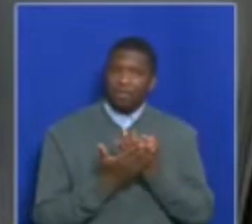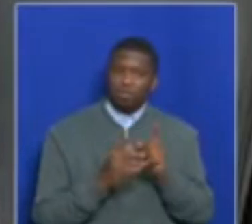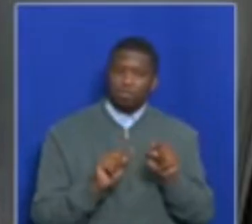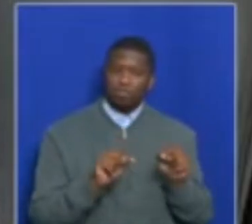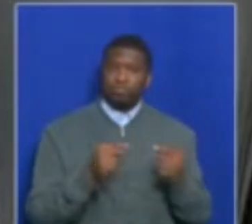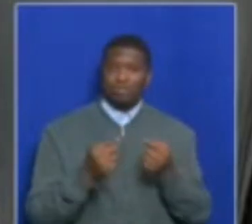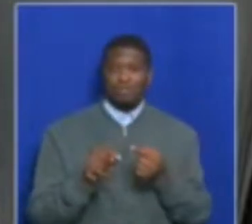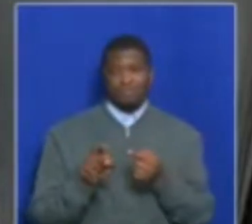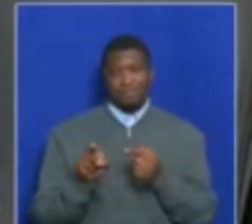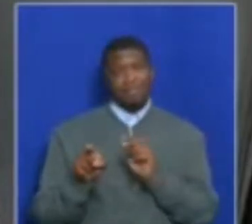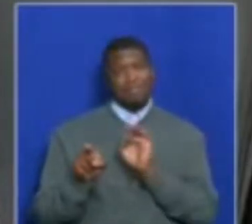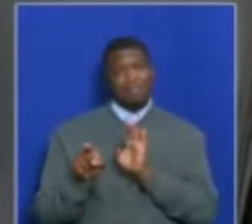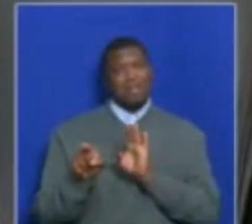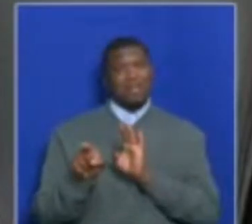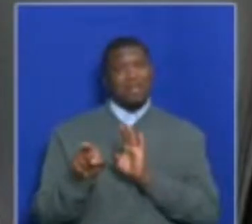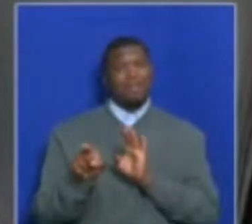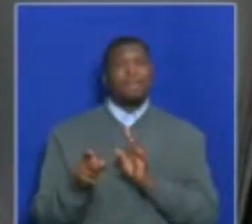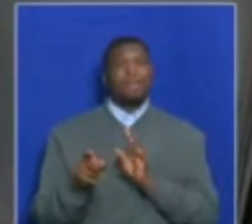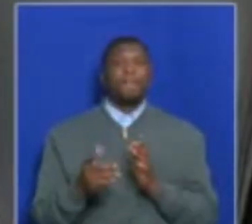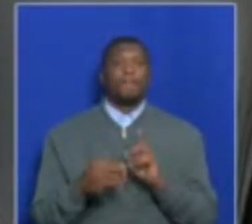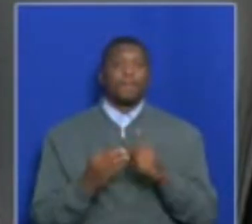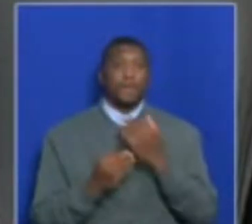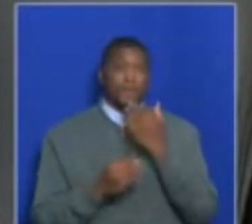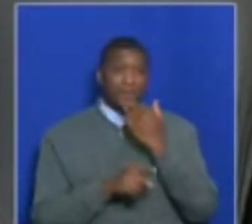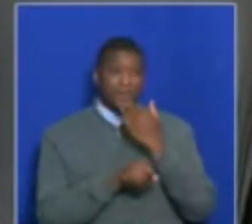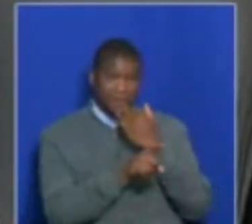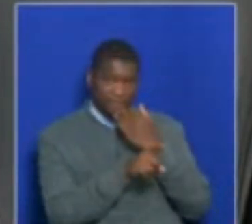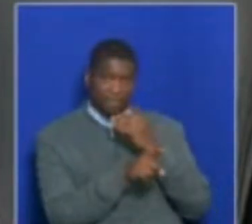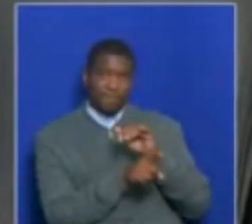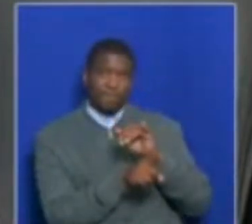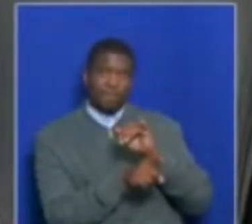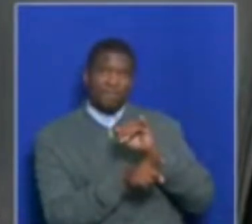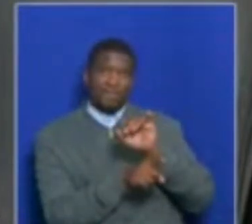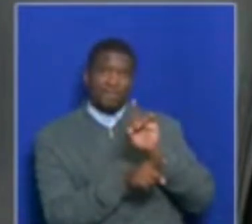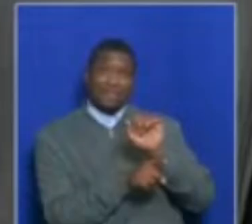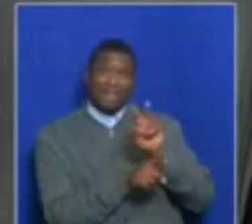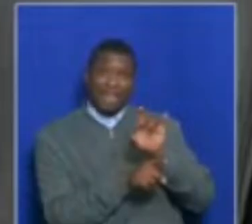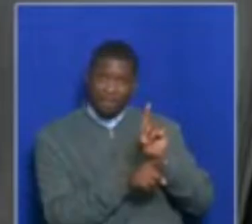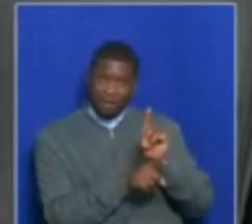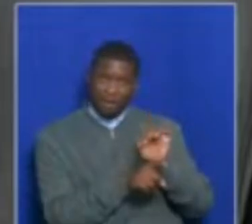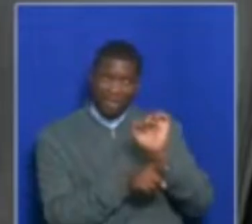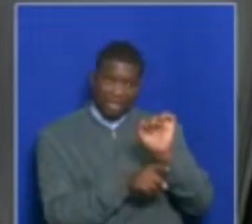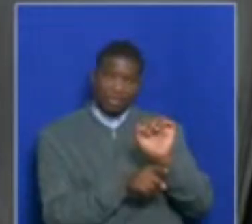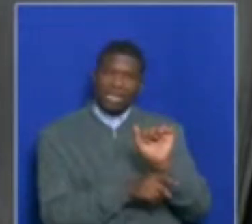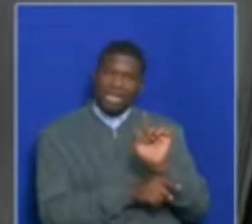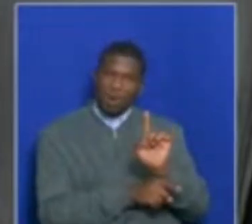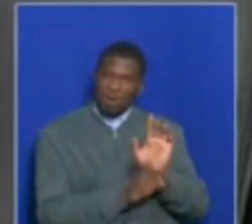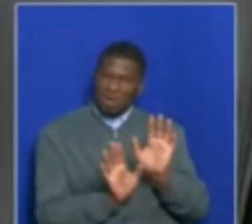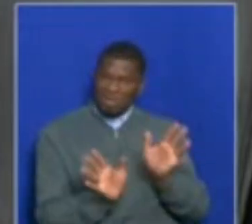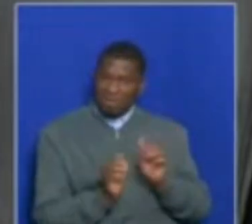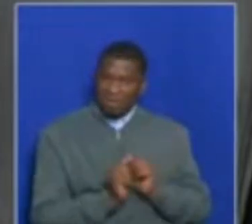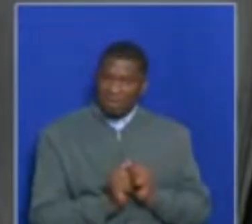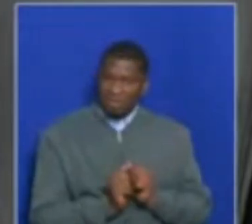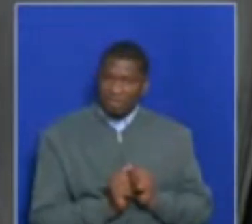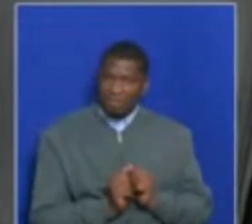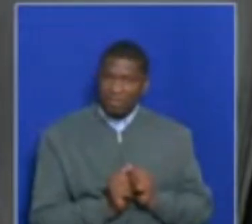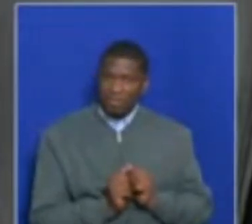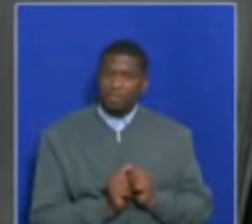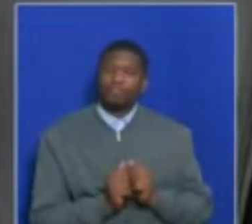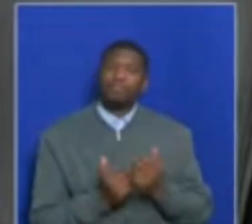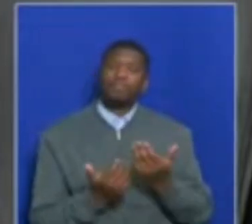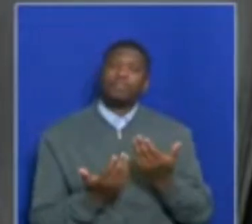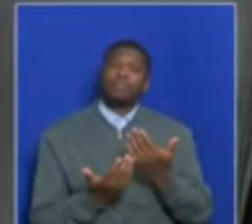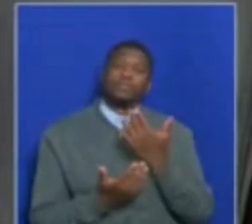of Jonathan David Thomas in his A1 statement. That's correct. Can I ask you to go back